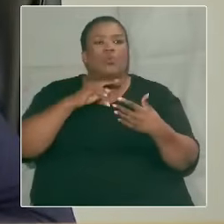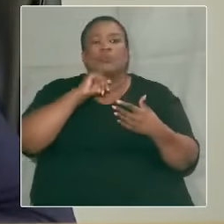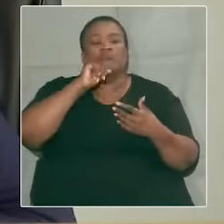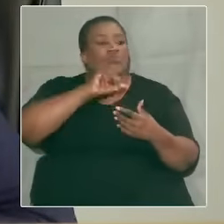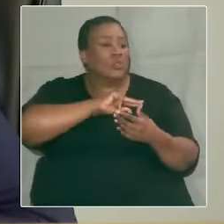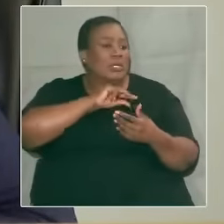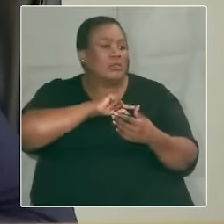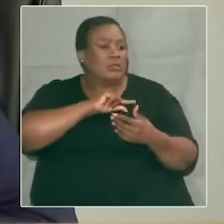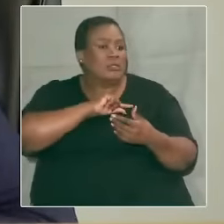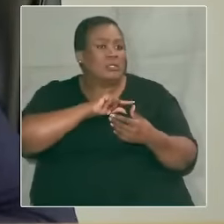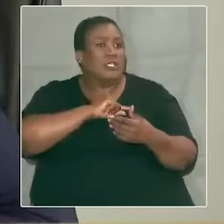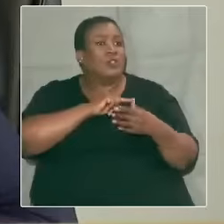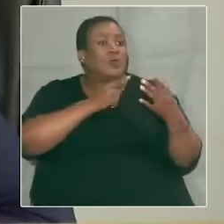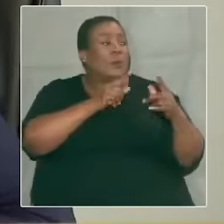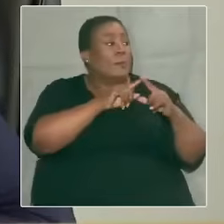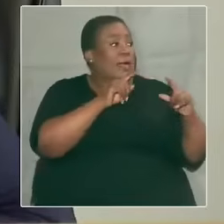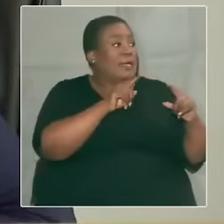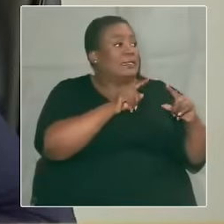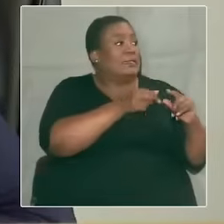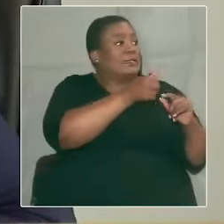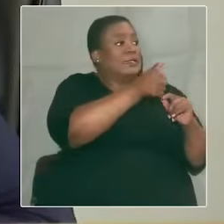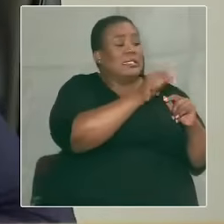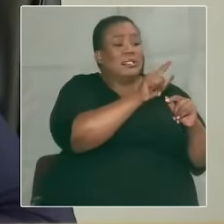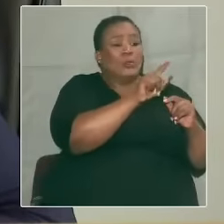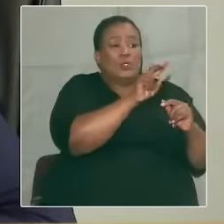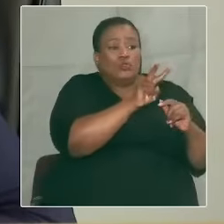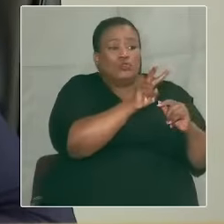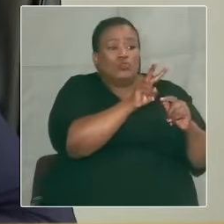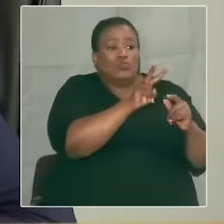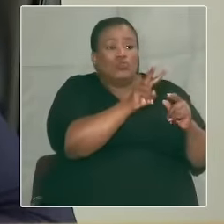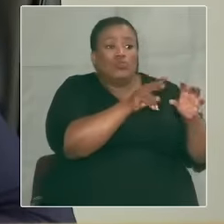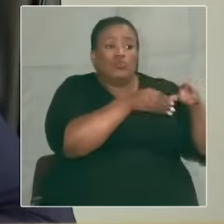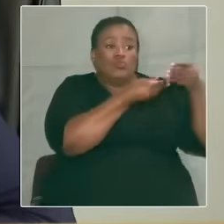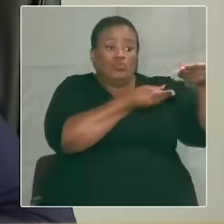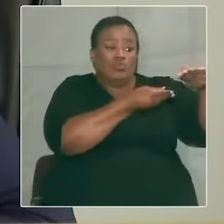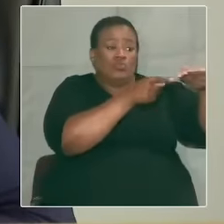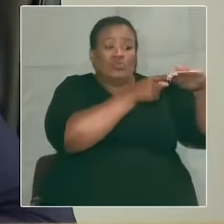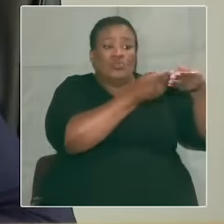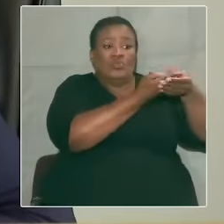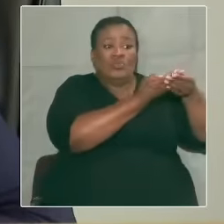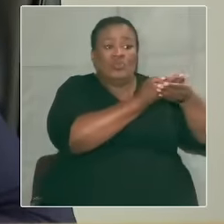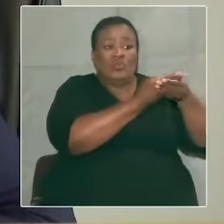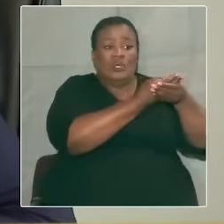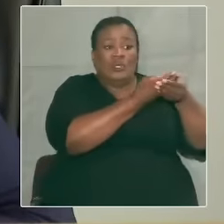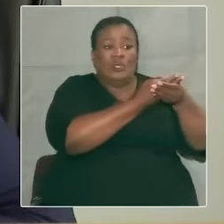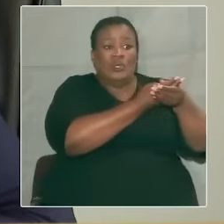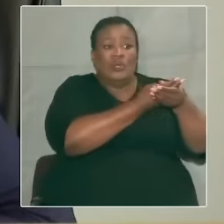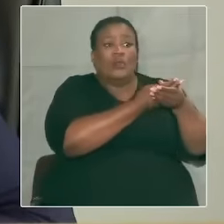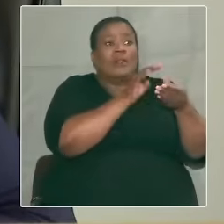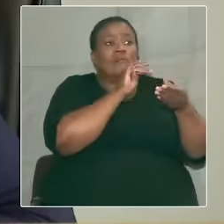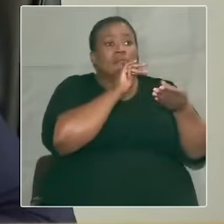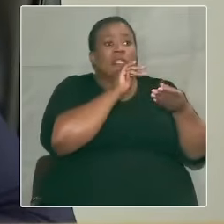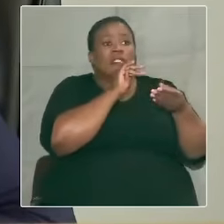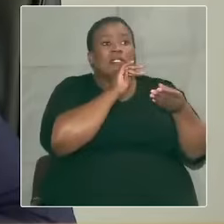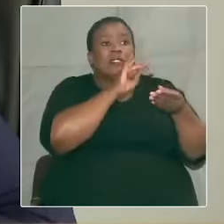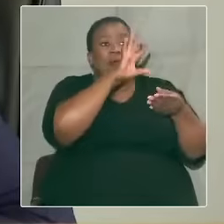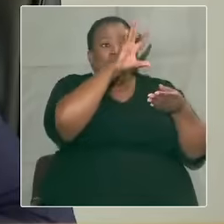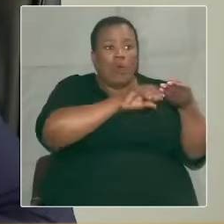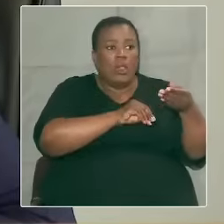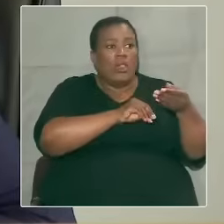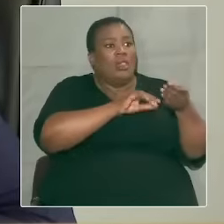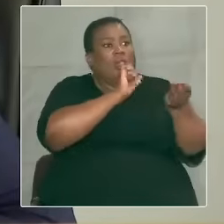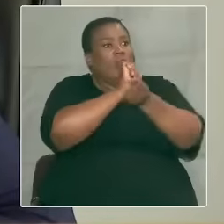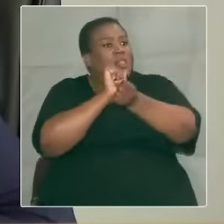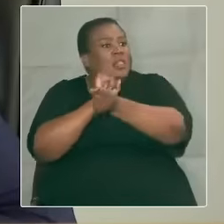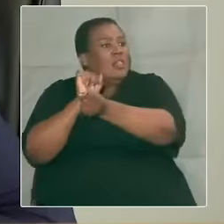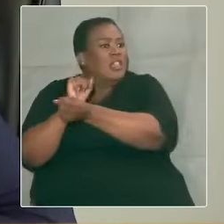got 612 dockets, there shall be 612 convictions. No,